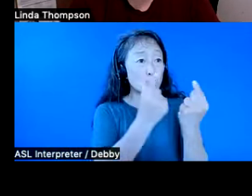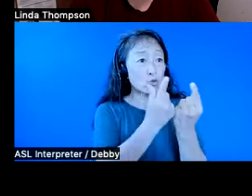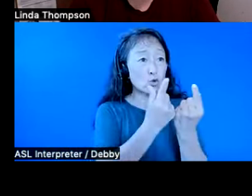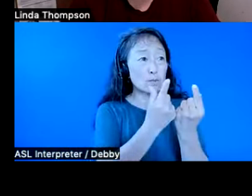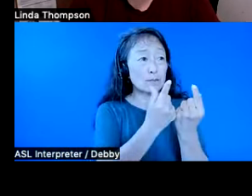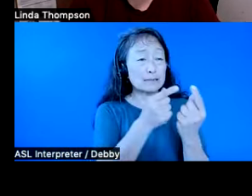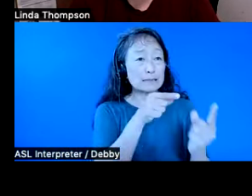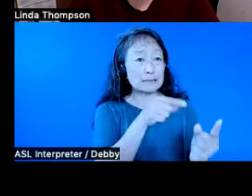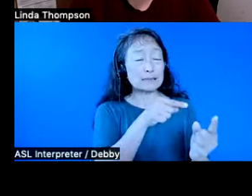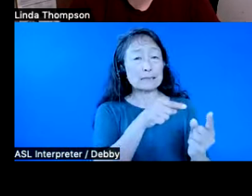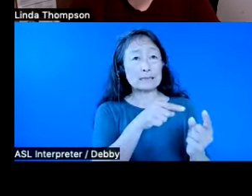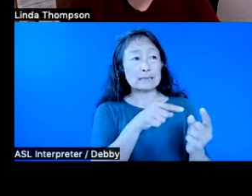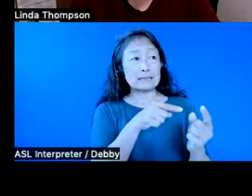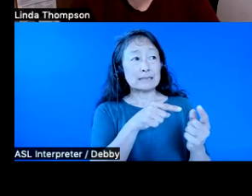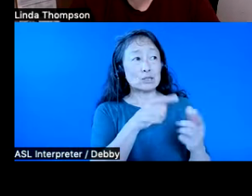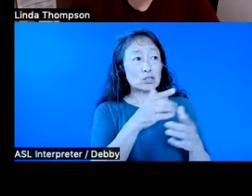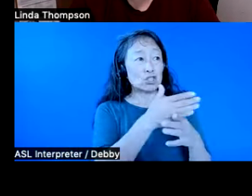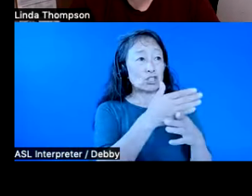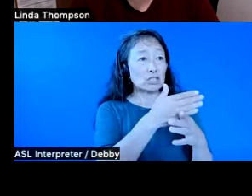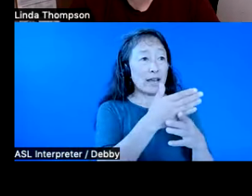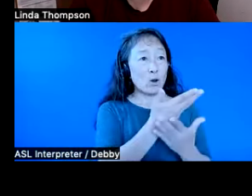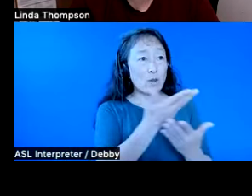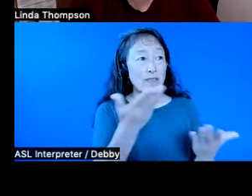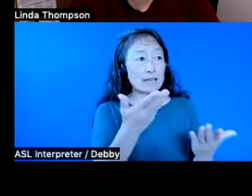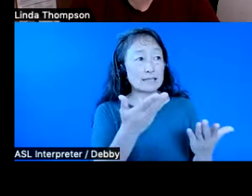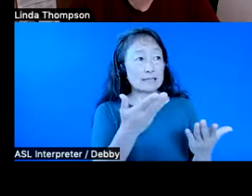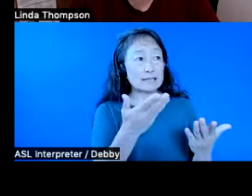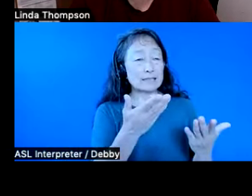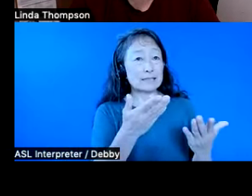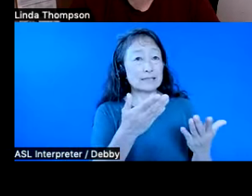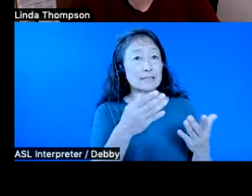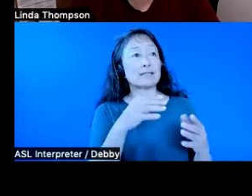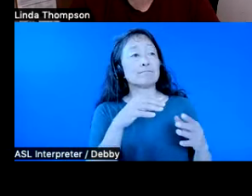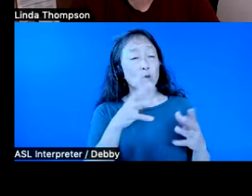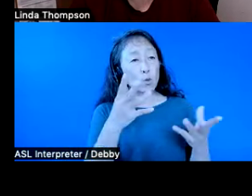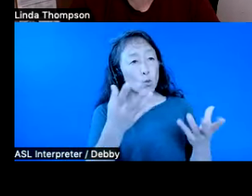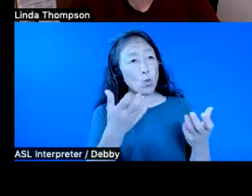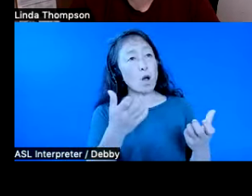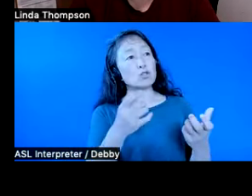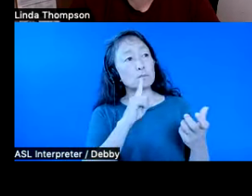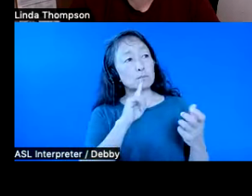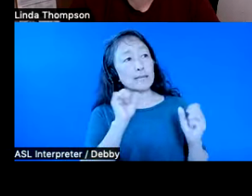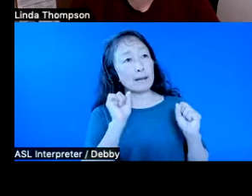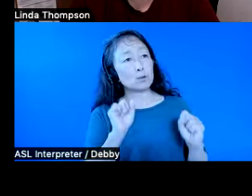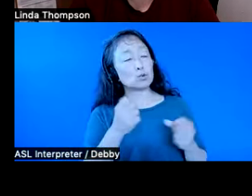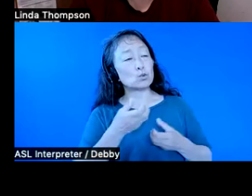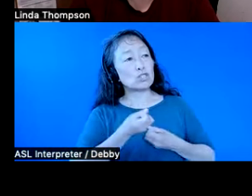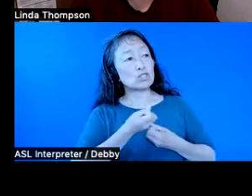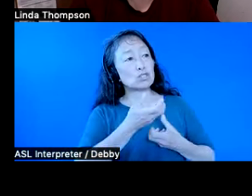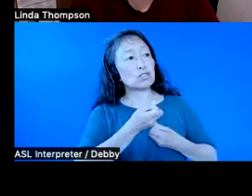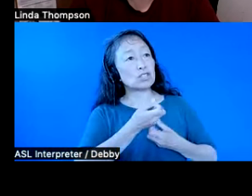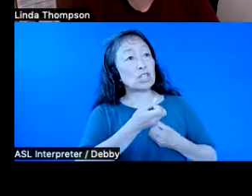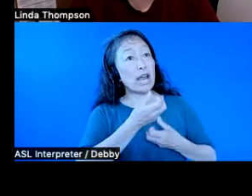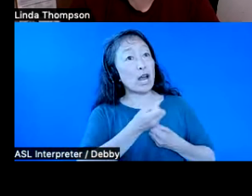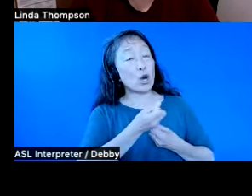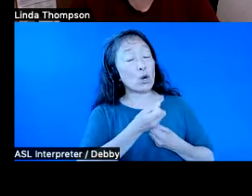talked about in a way that is non-judgmental and that the person feels supported. We could never be successful